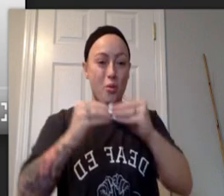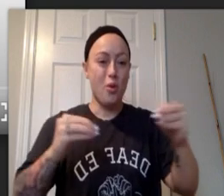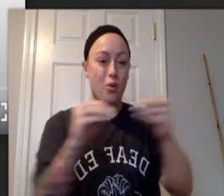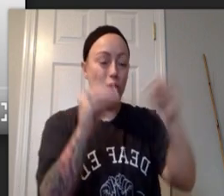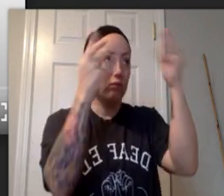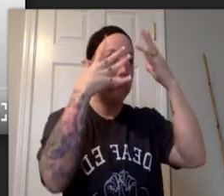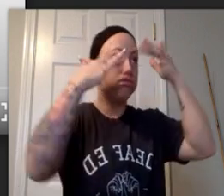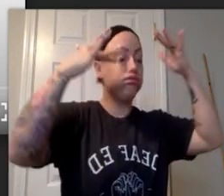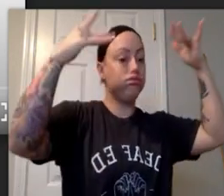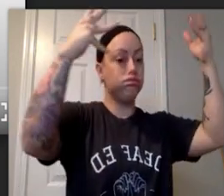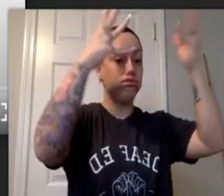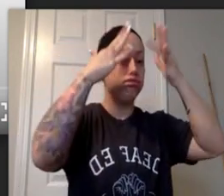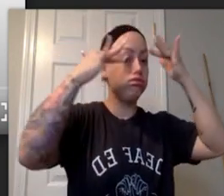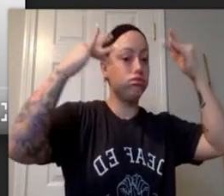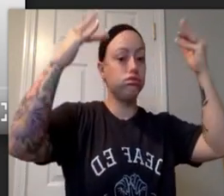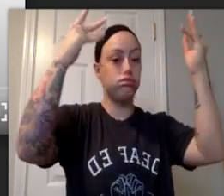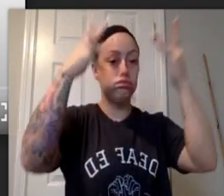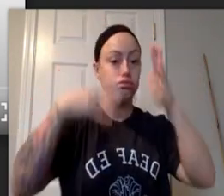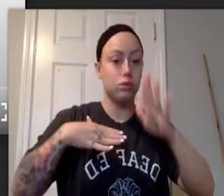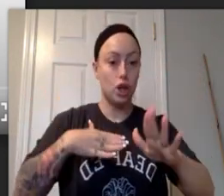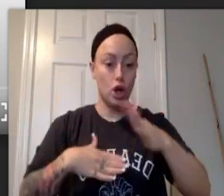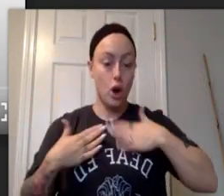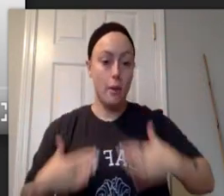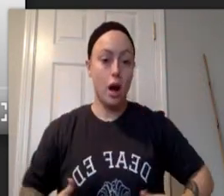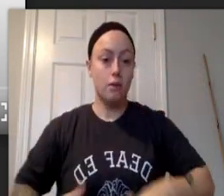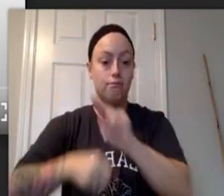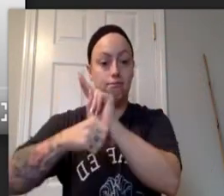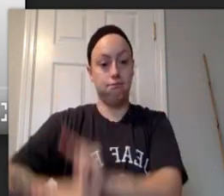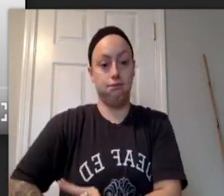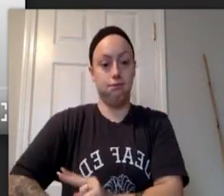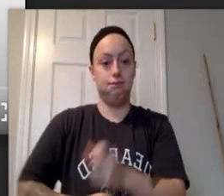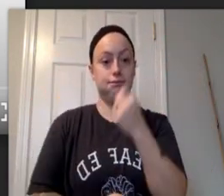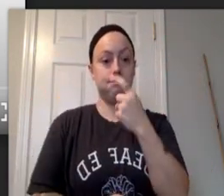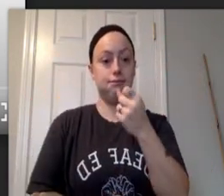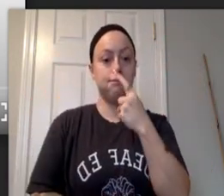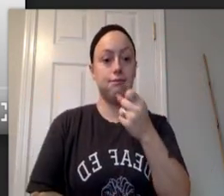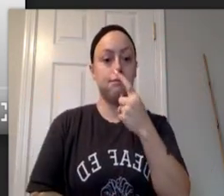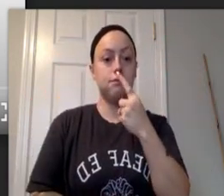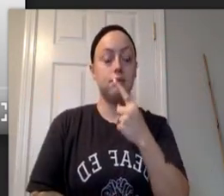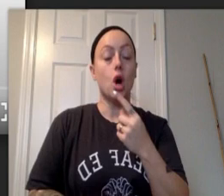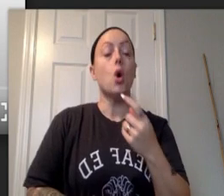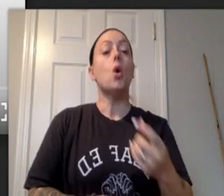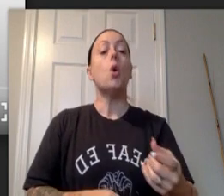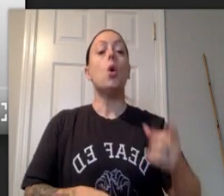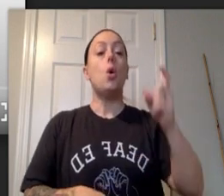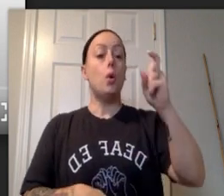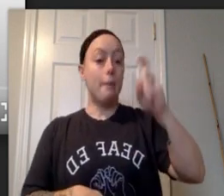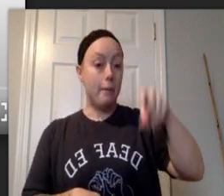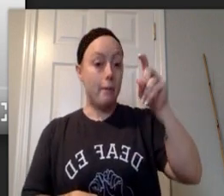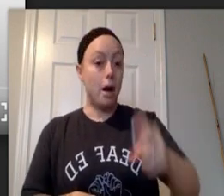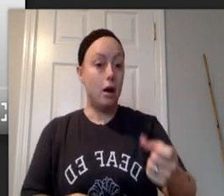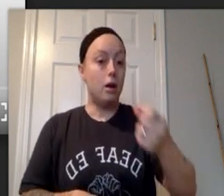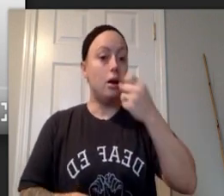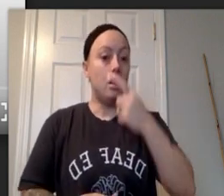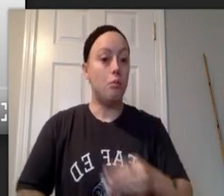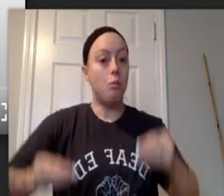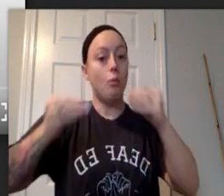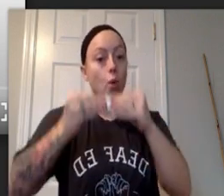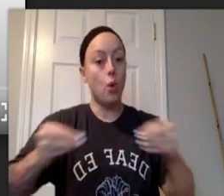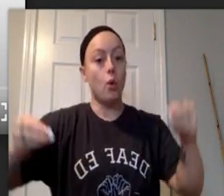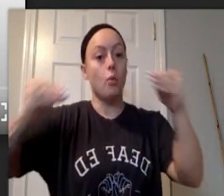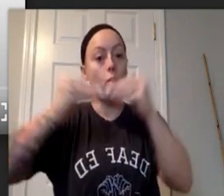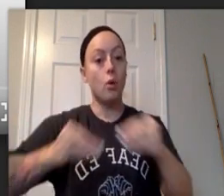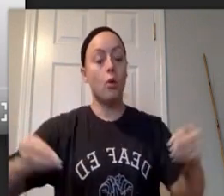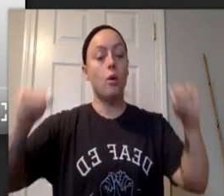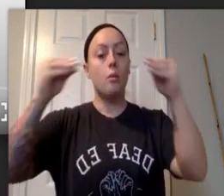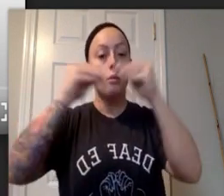why we see this historic vicious cycle of people get a painkiller from their doctor, and whether they're able to keep getting that prescription or not, it